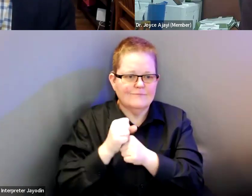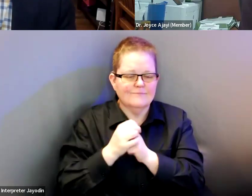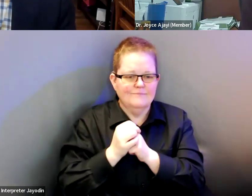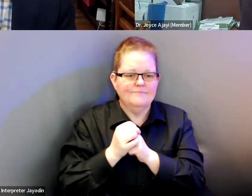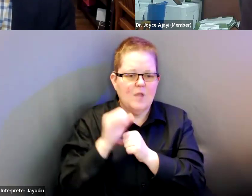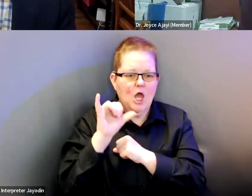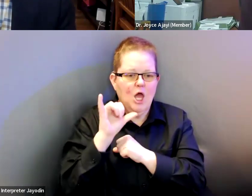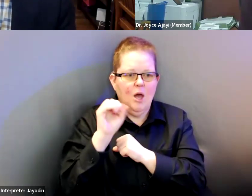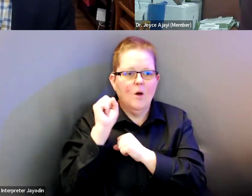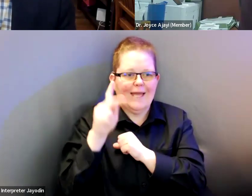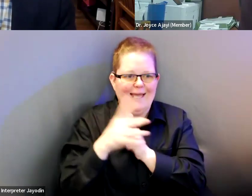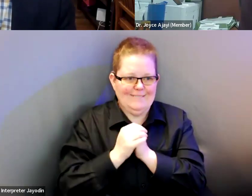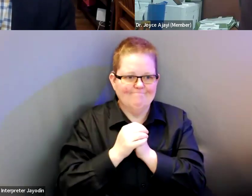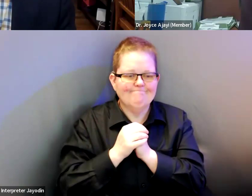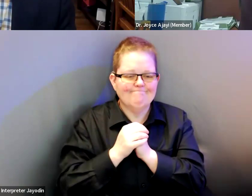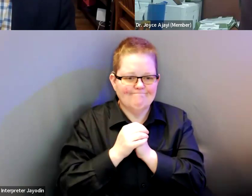Okay.